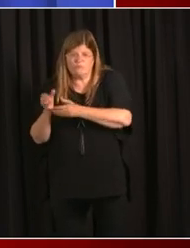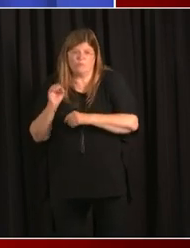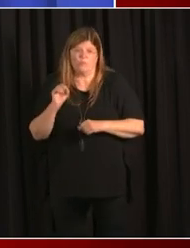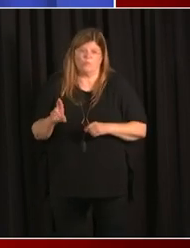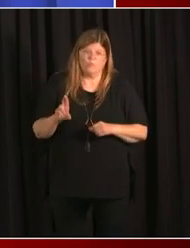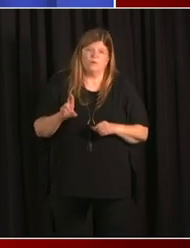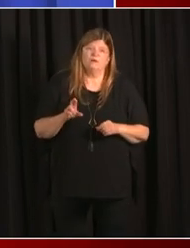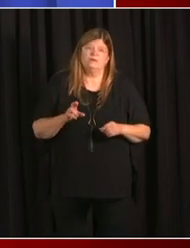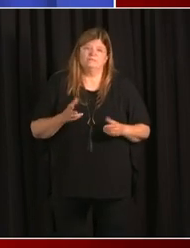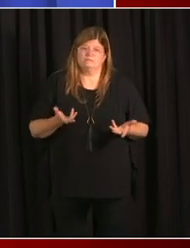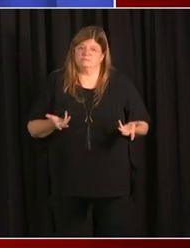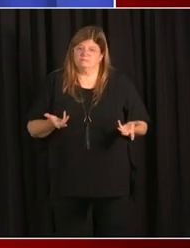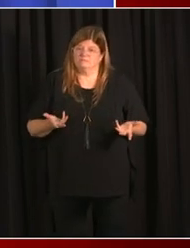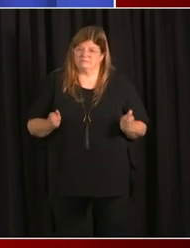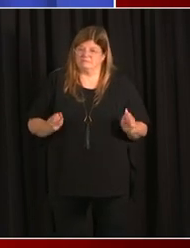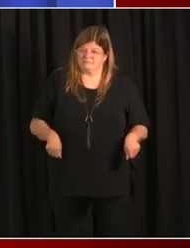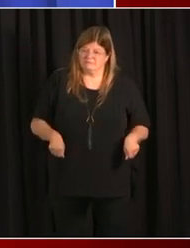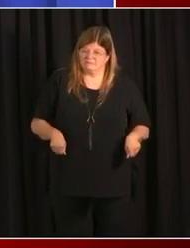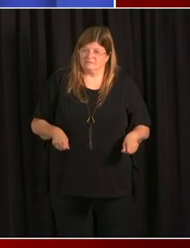on a phone.